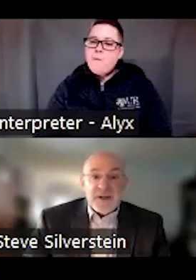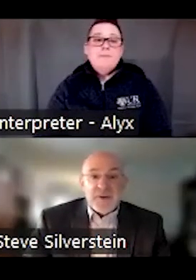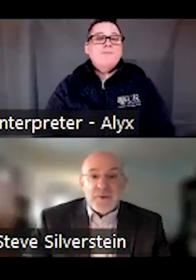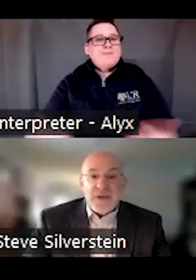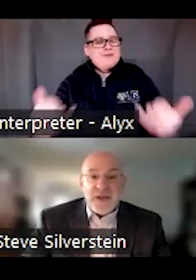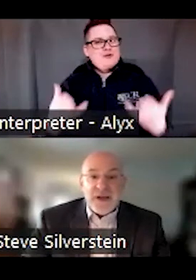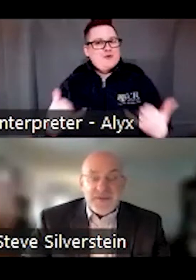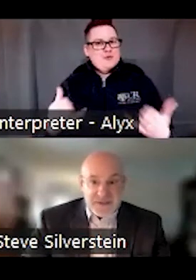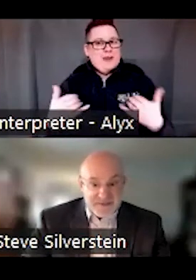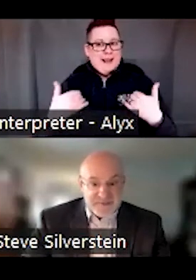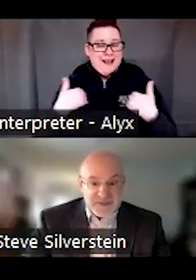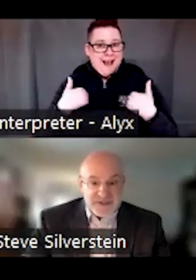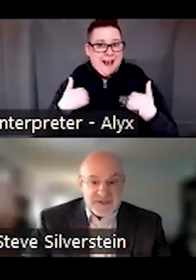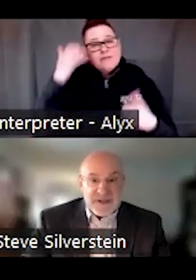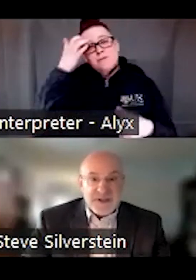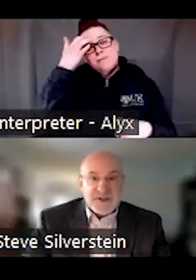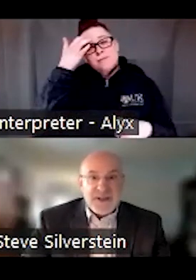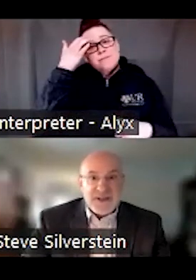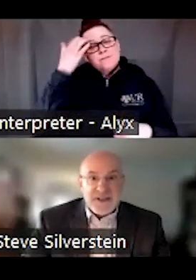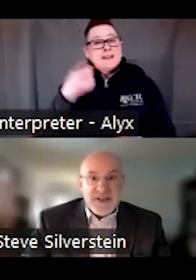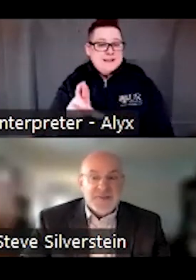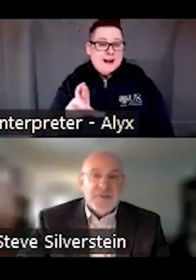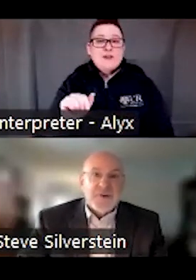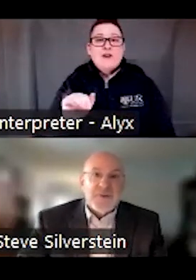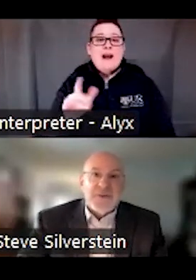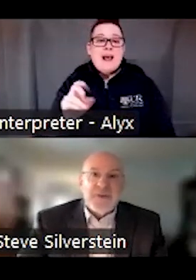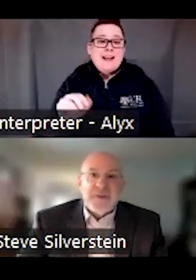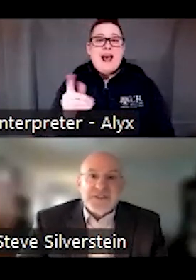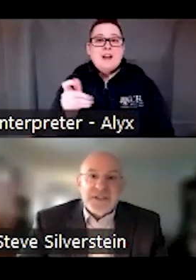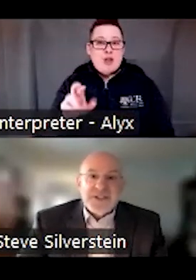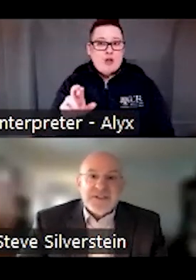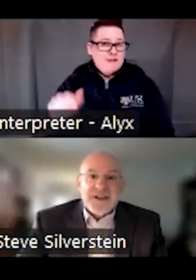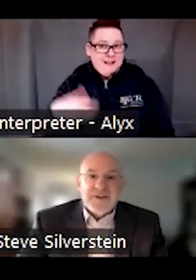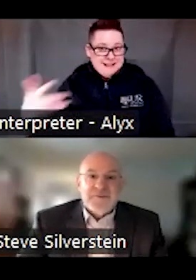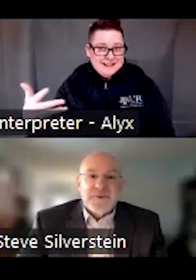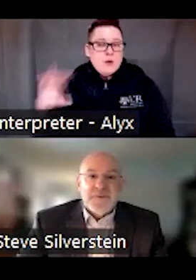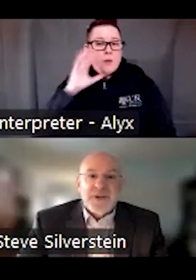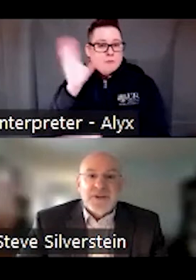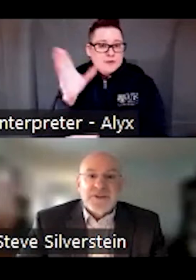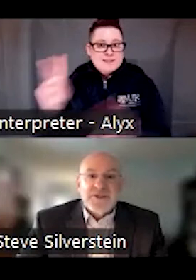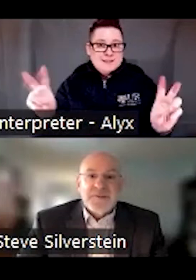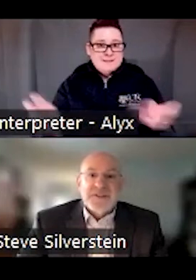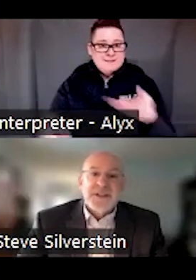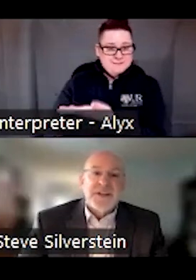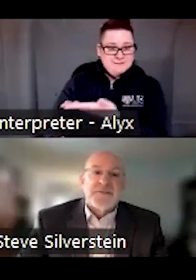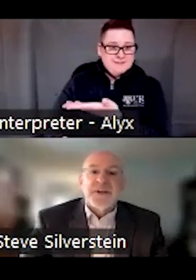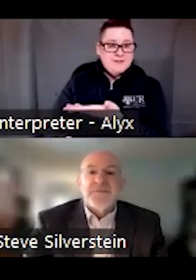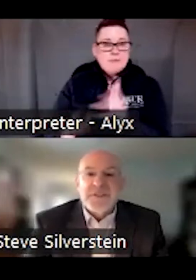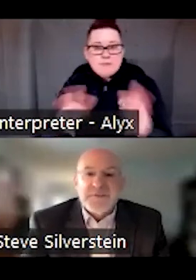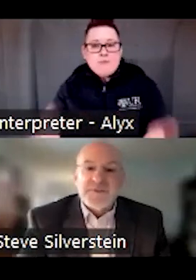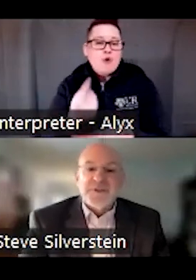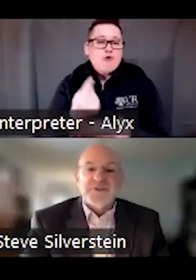Today we have Dr. Aileen Aldalur, who will be giving a presentation entitled Promoting Treatment Seeking for